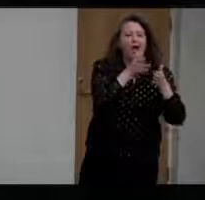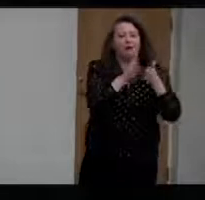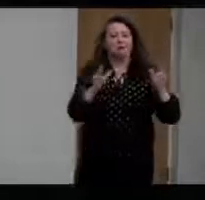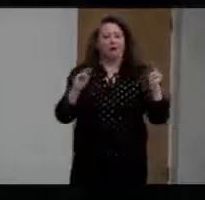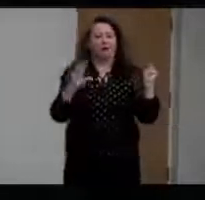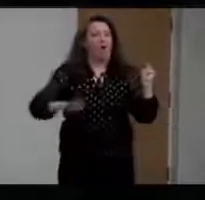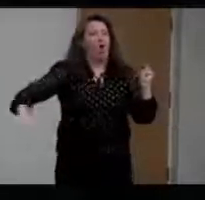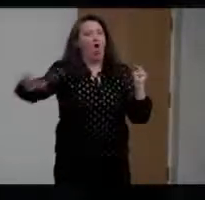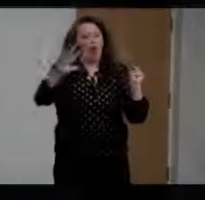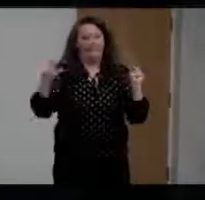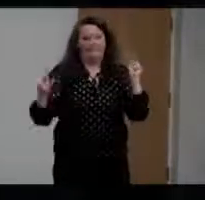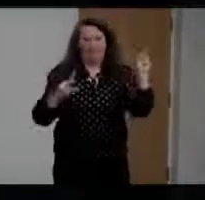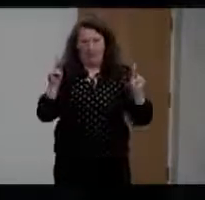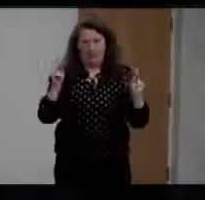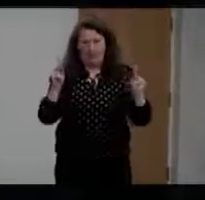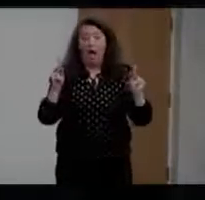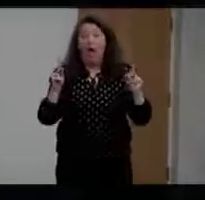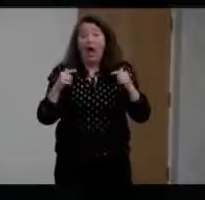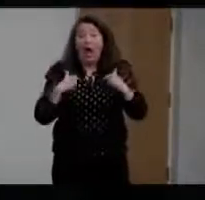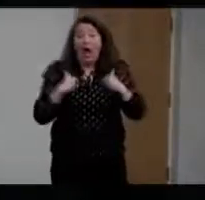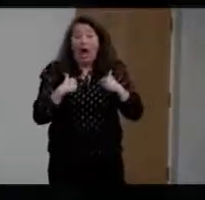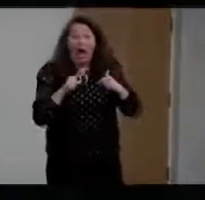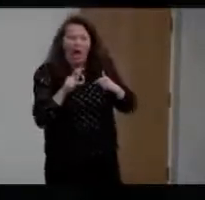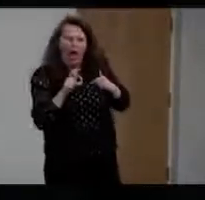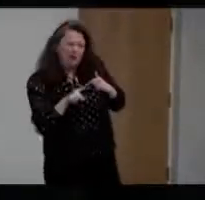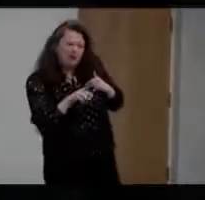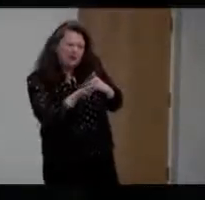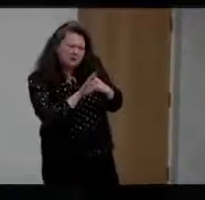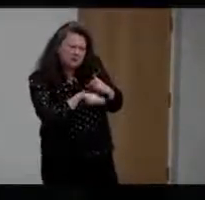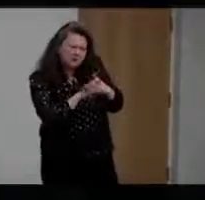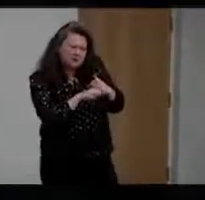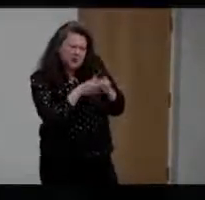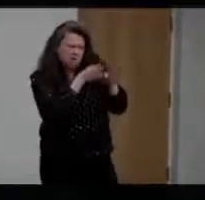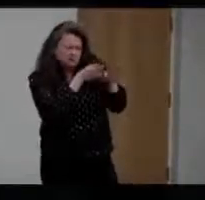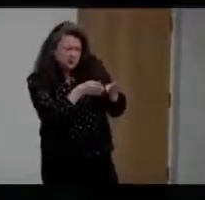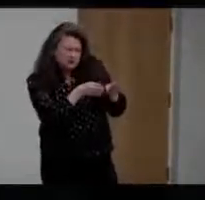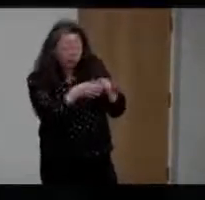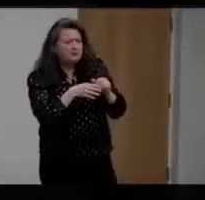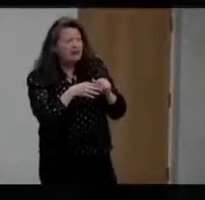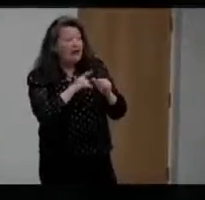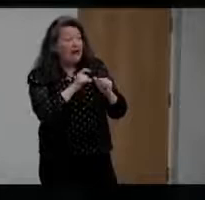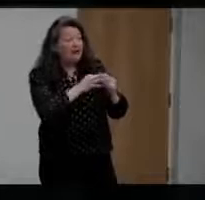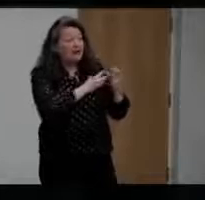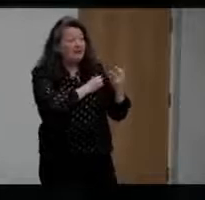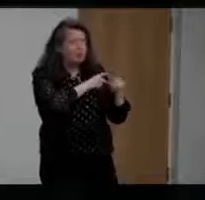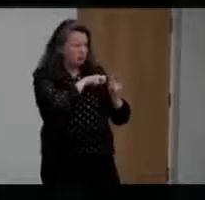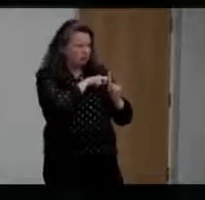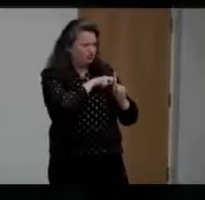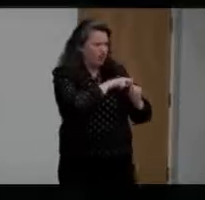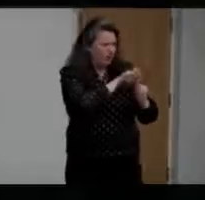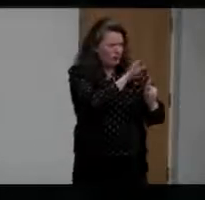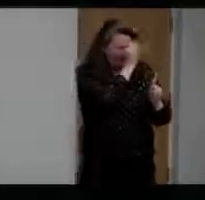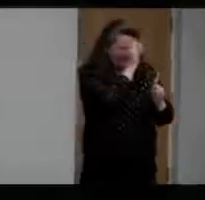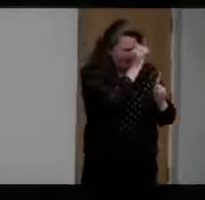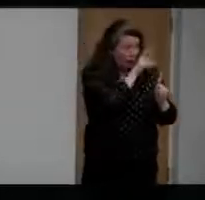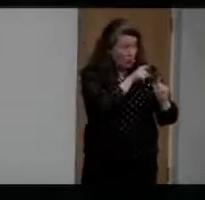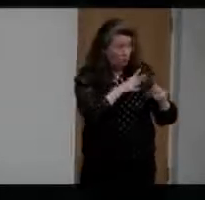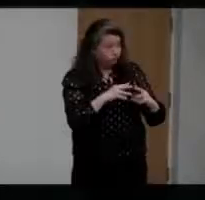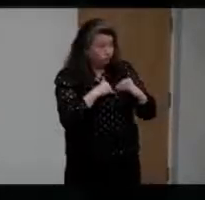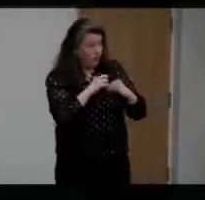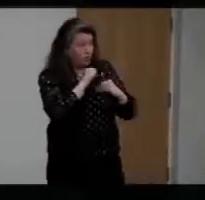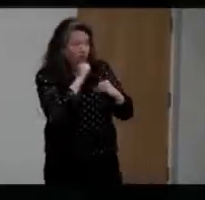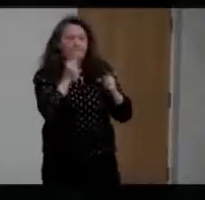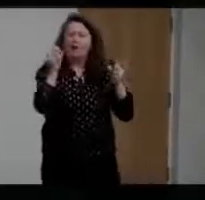around, are you cool with being tracked or not? And some people